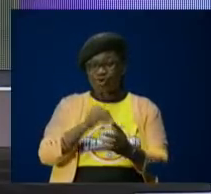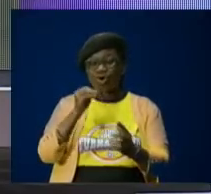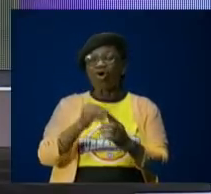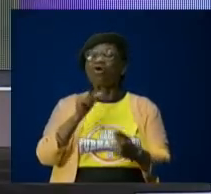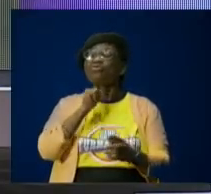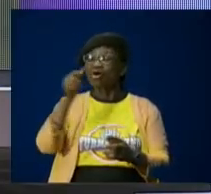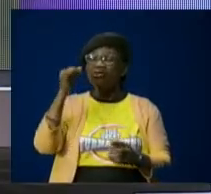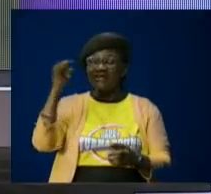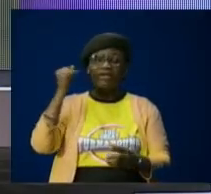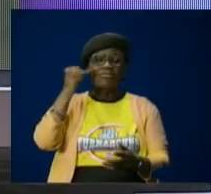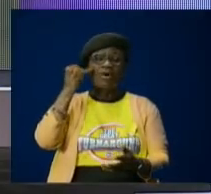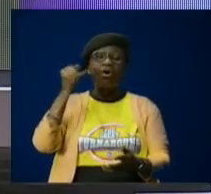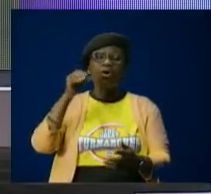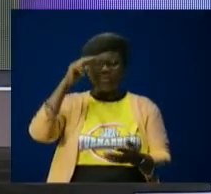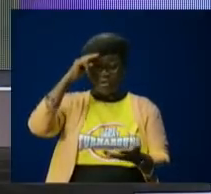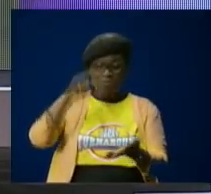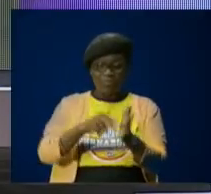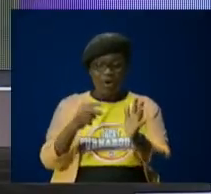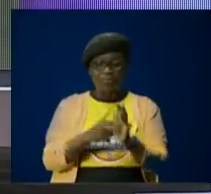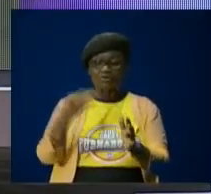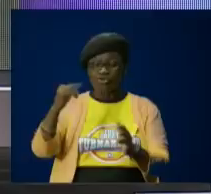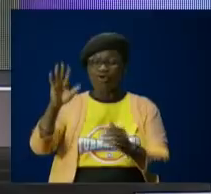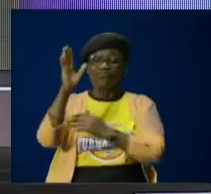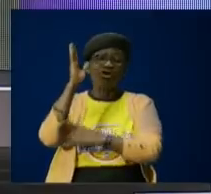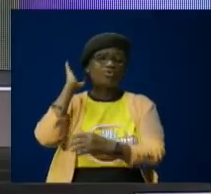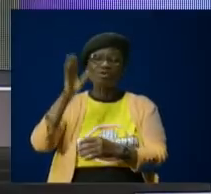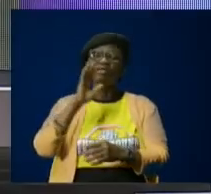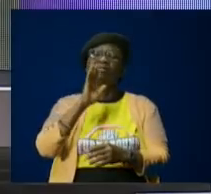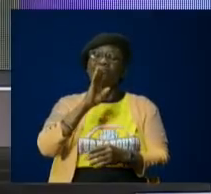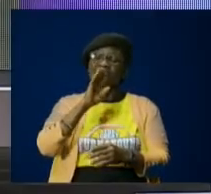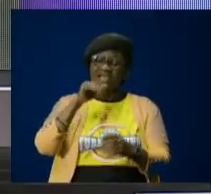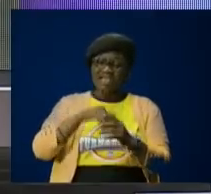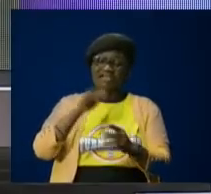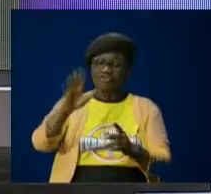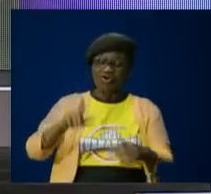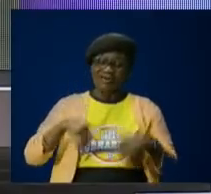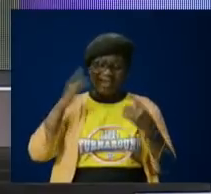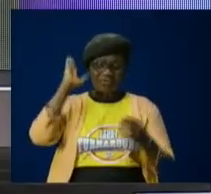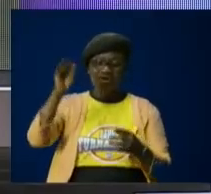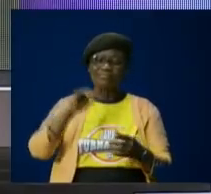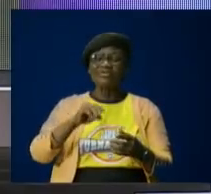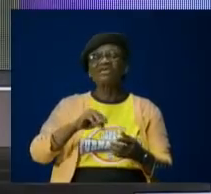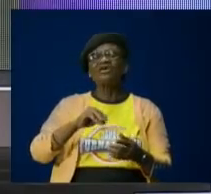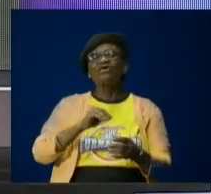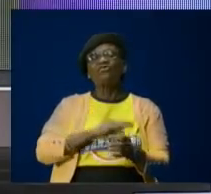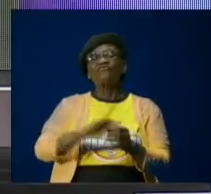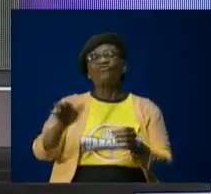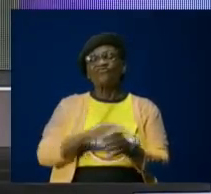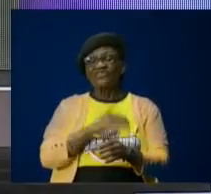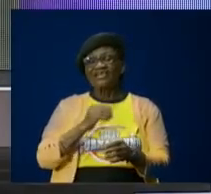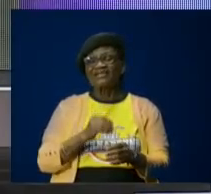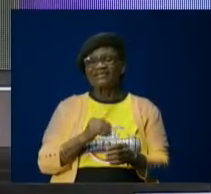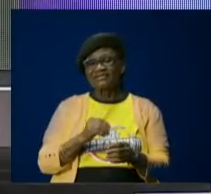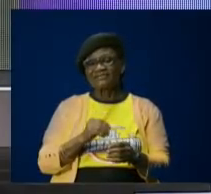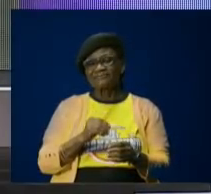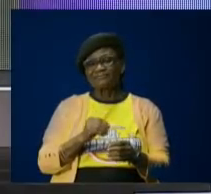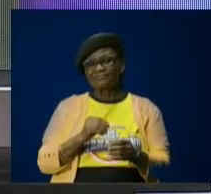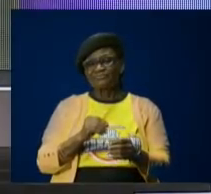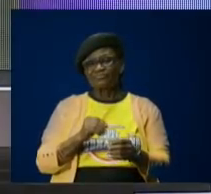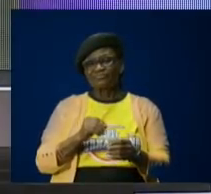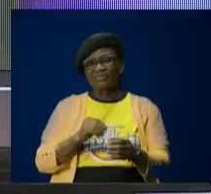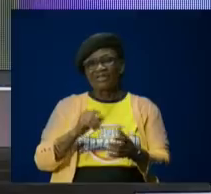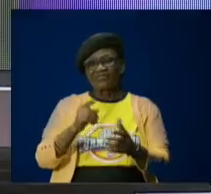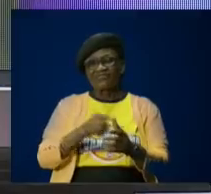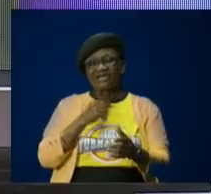Amen. When you read the story in 1 Samuel chapter 17, and you can read it from verse 1 to 51, 1